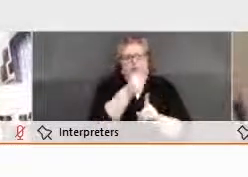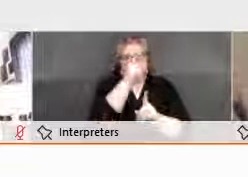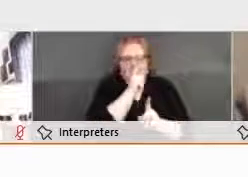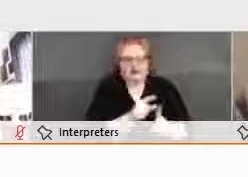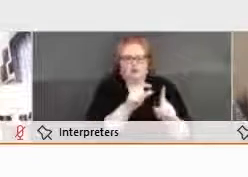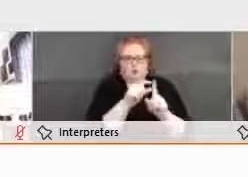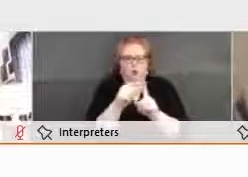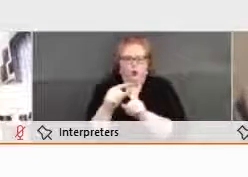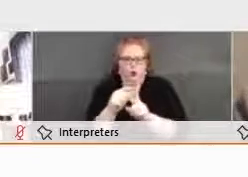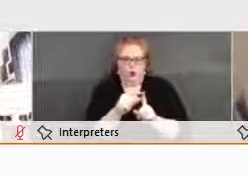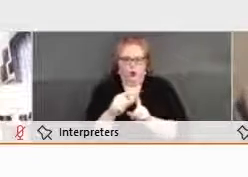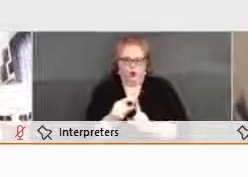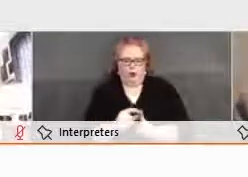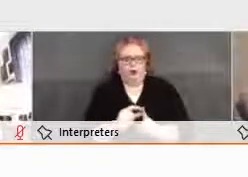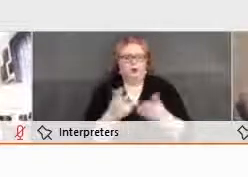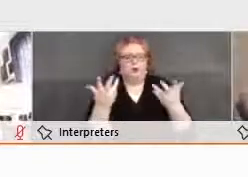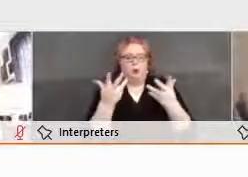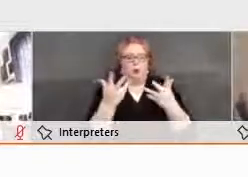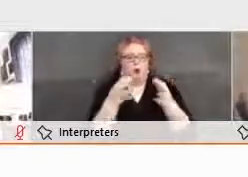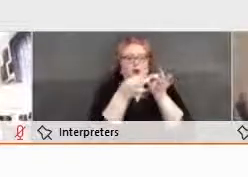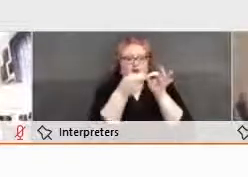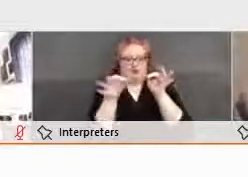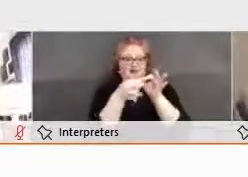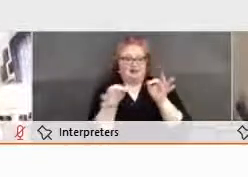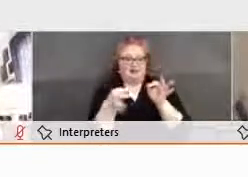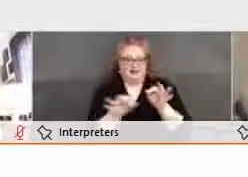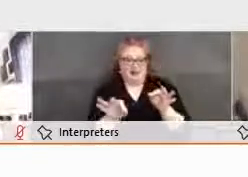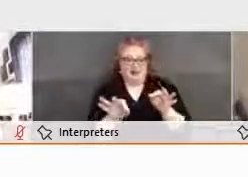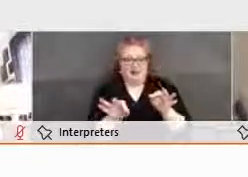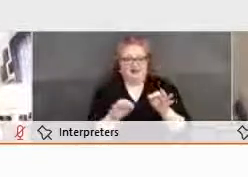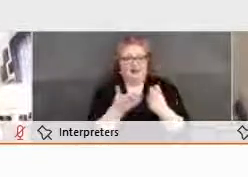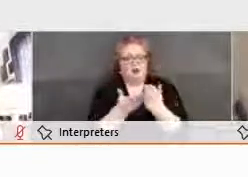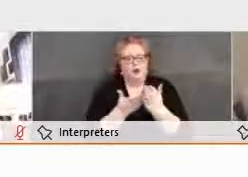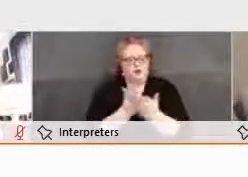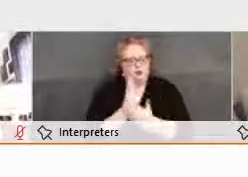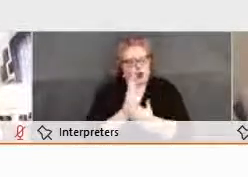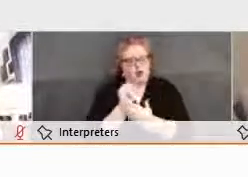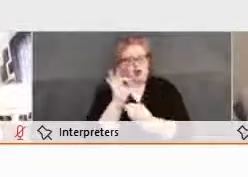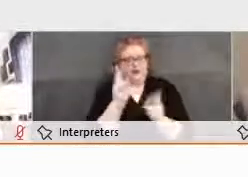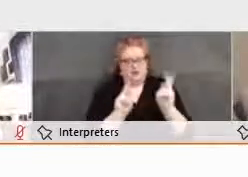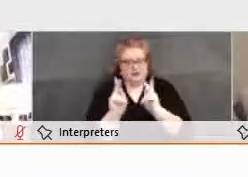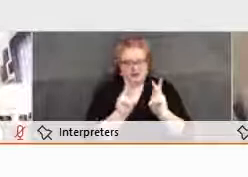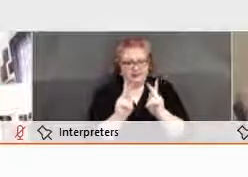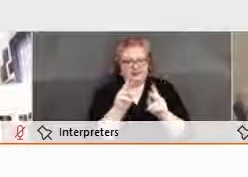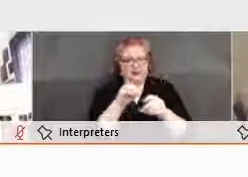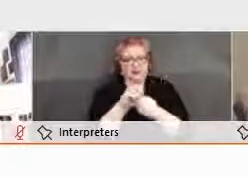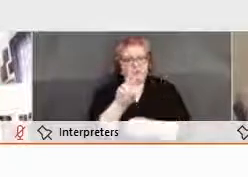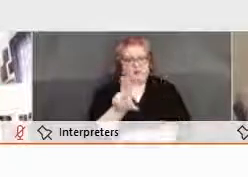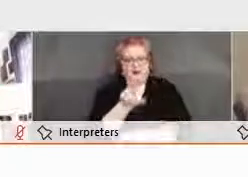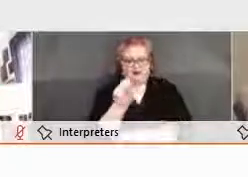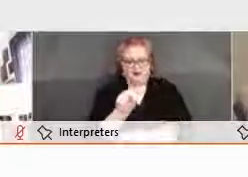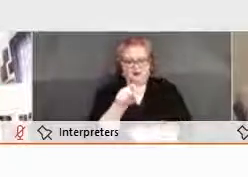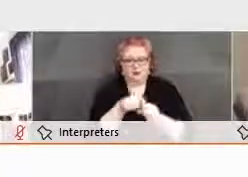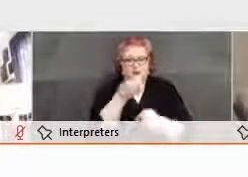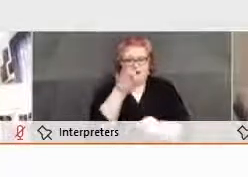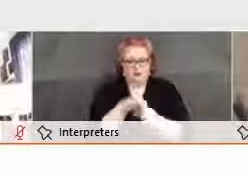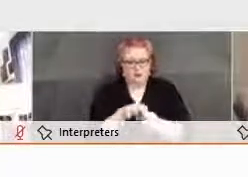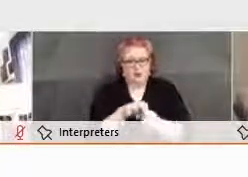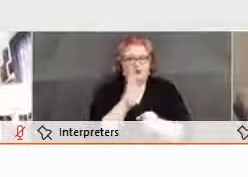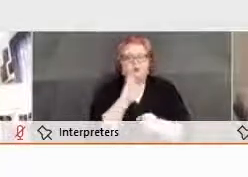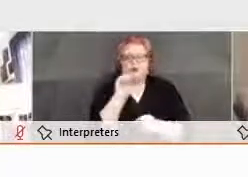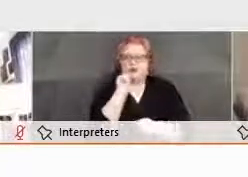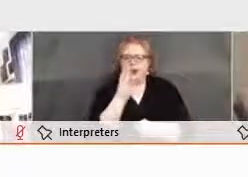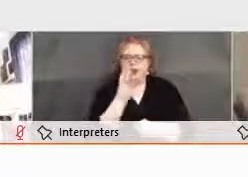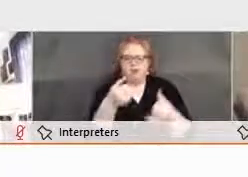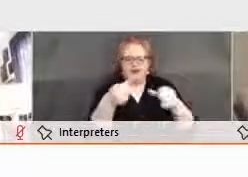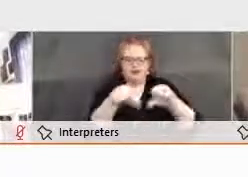Here's the complete text of the 19th Amendment. The right of citizens of the United States to vote shall not be denied or abridged by the United States or